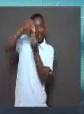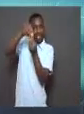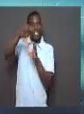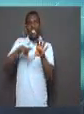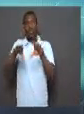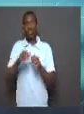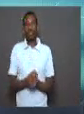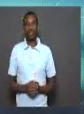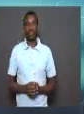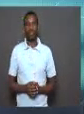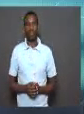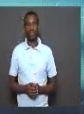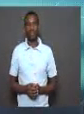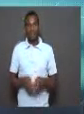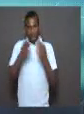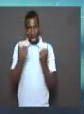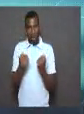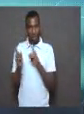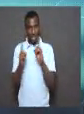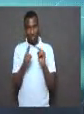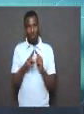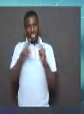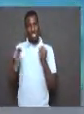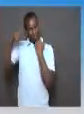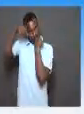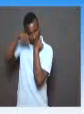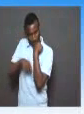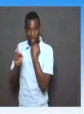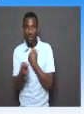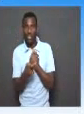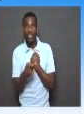Let us look at a more detailed example.